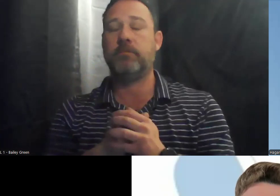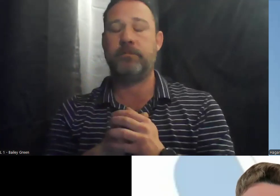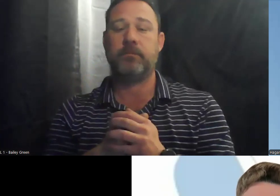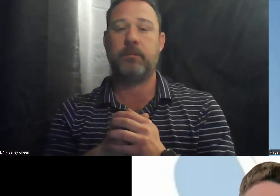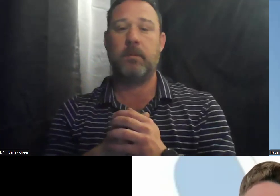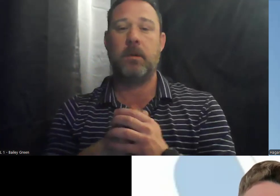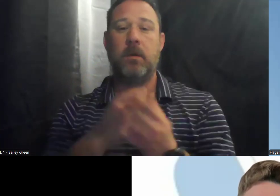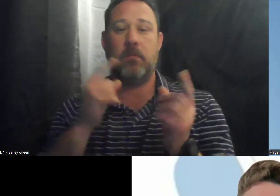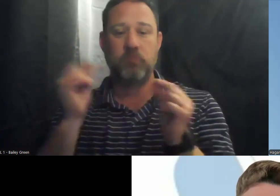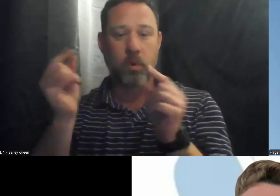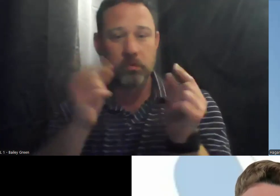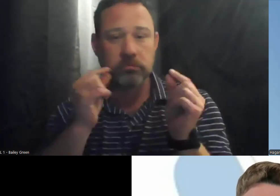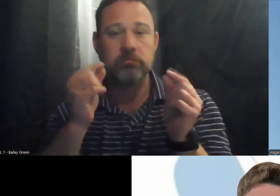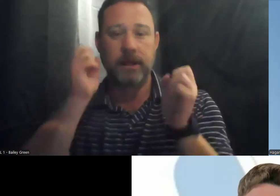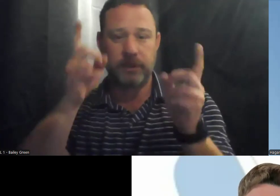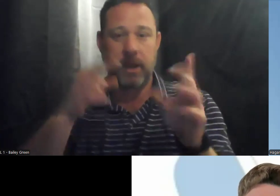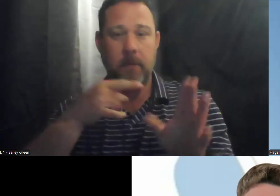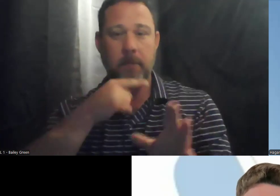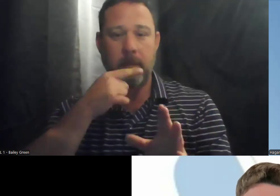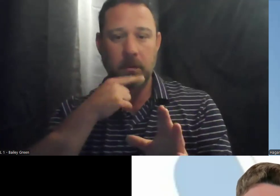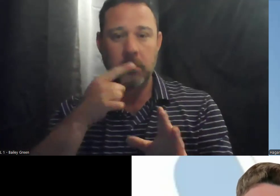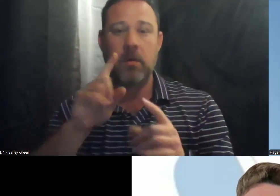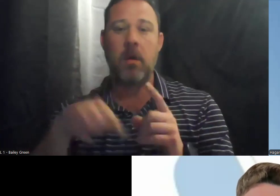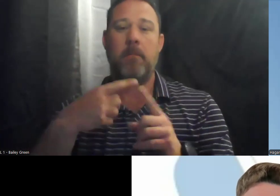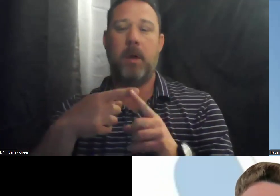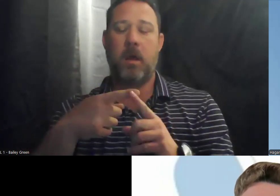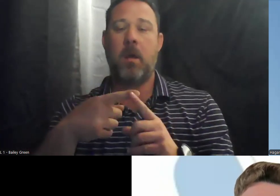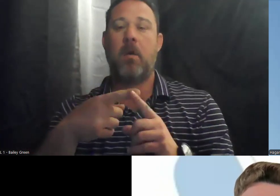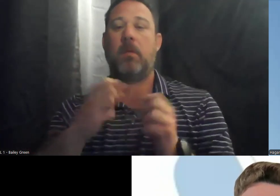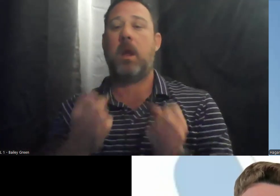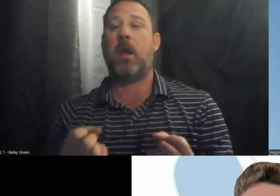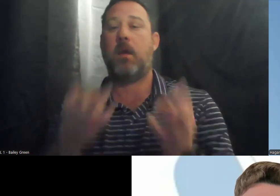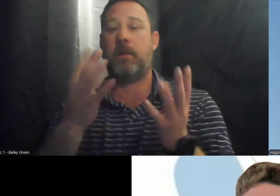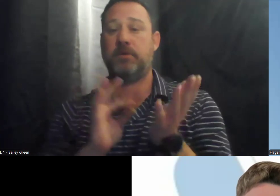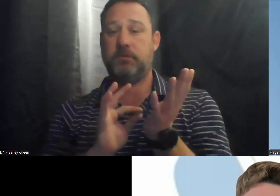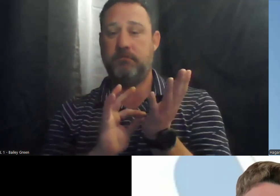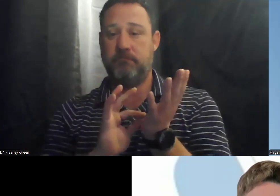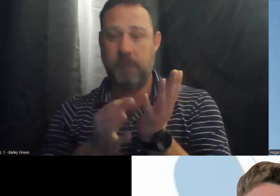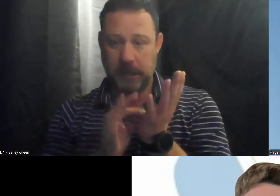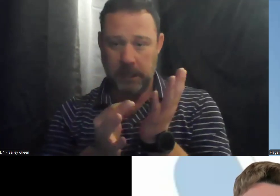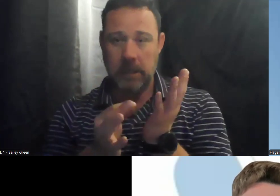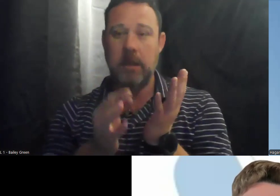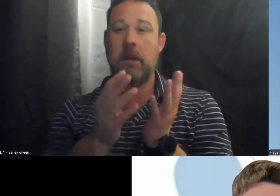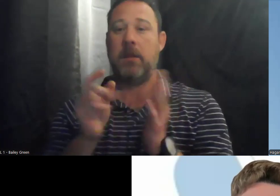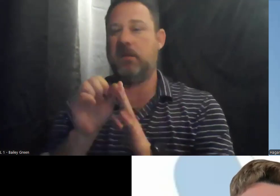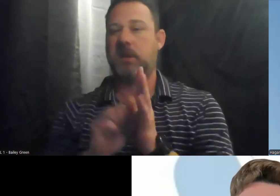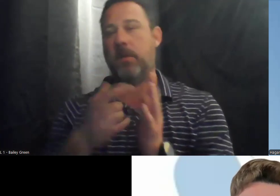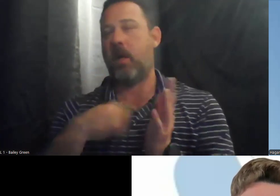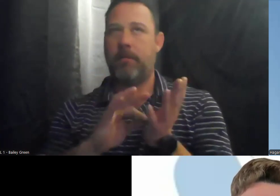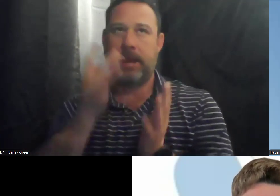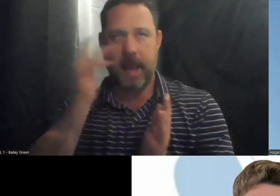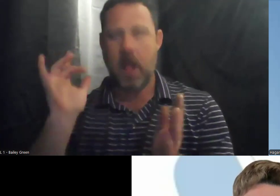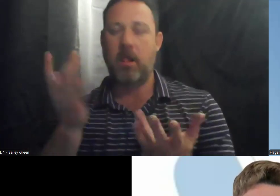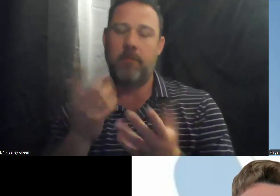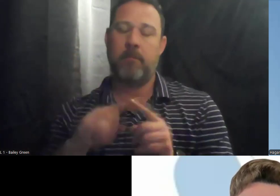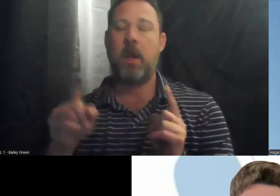out, educating the public about how much Medicaid, and obviously in the state we call it Medi-Cal, but how